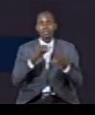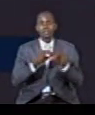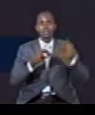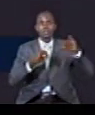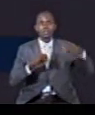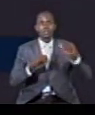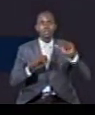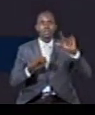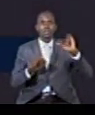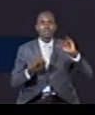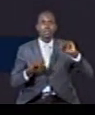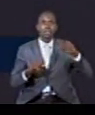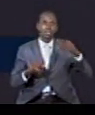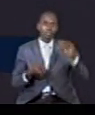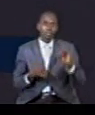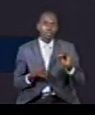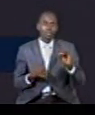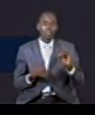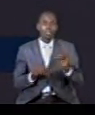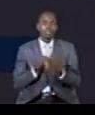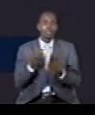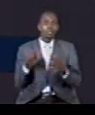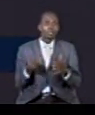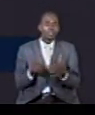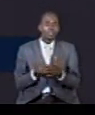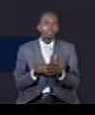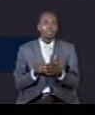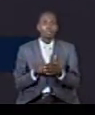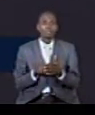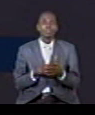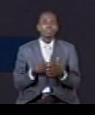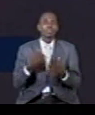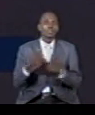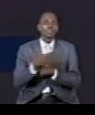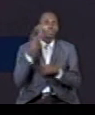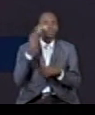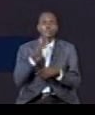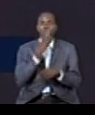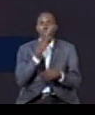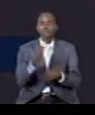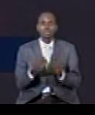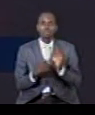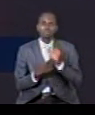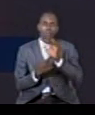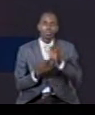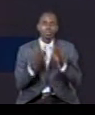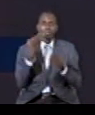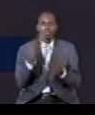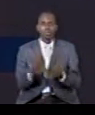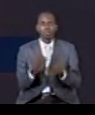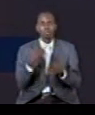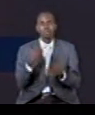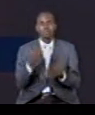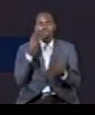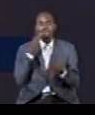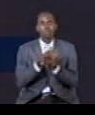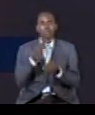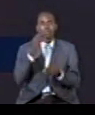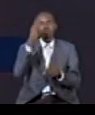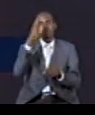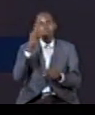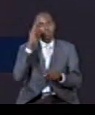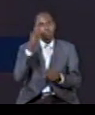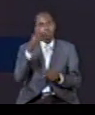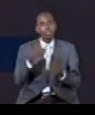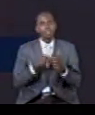Nigeria. This day there will be the manifestation of God's glorious promises upon you. It is a day of